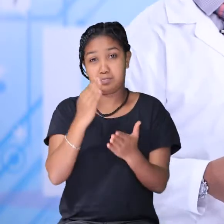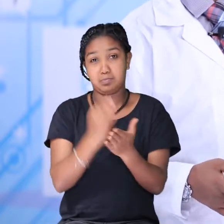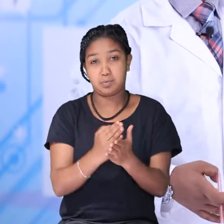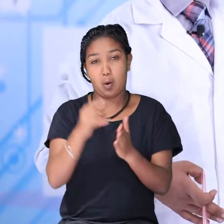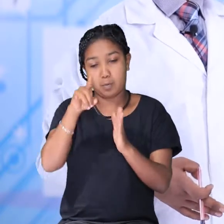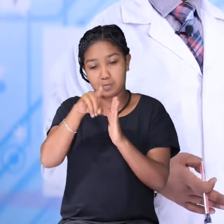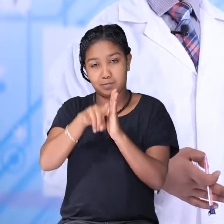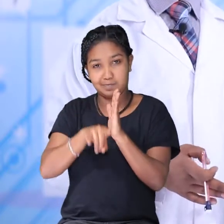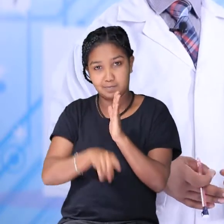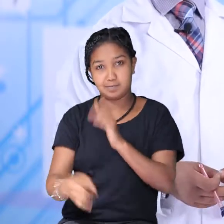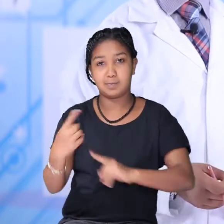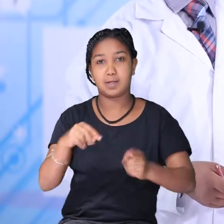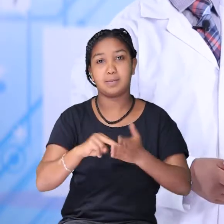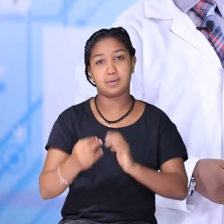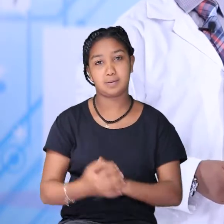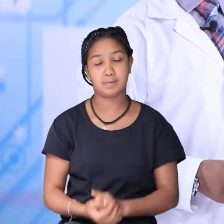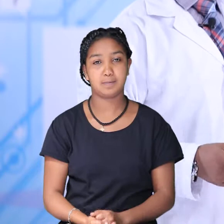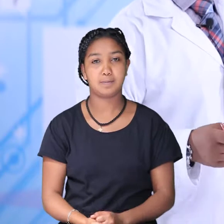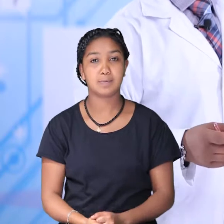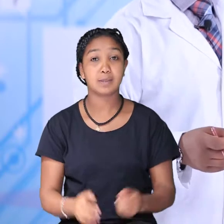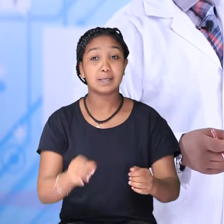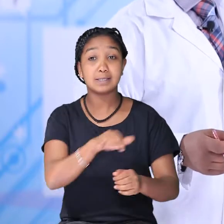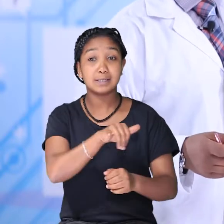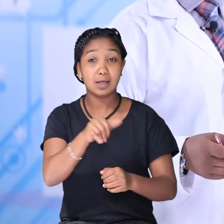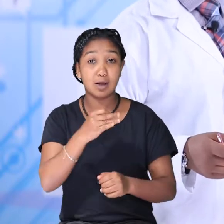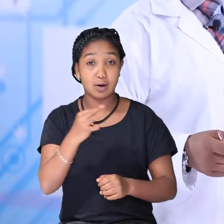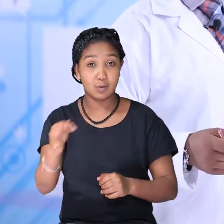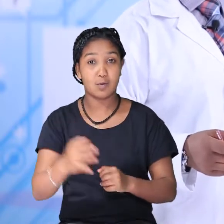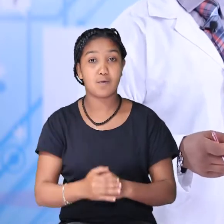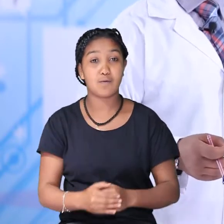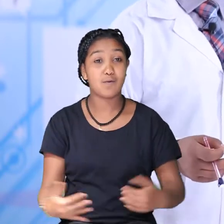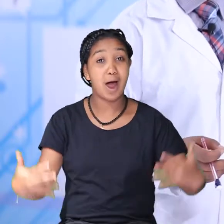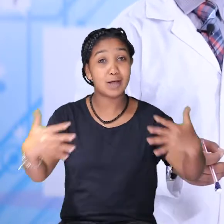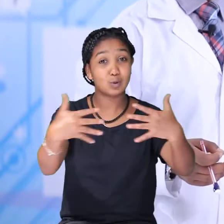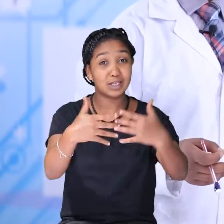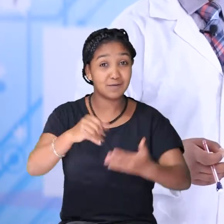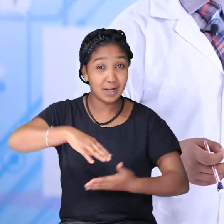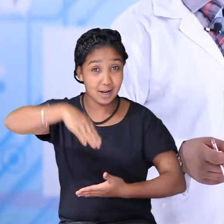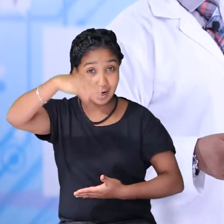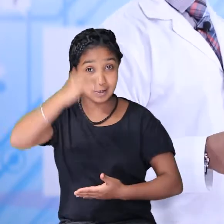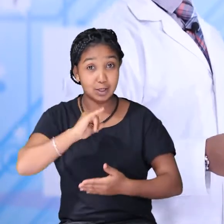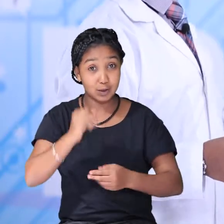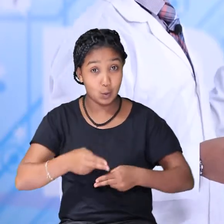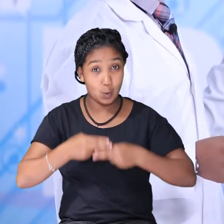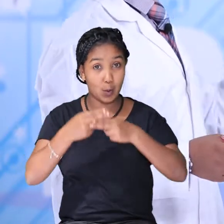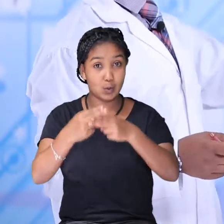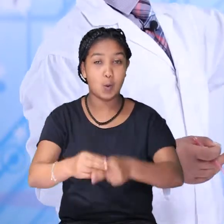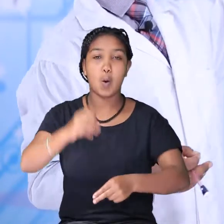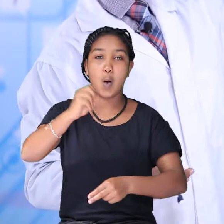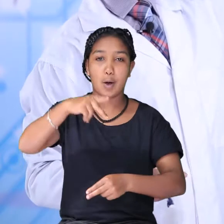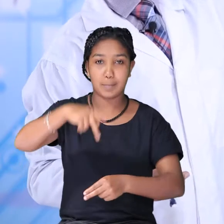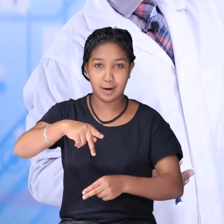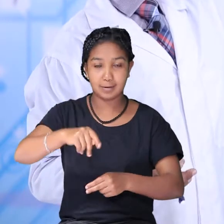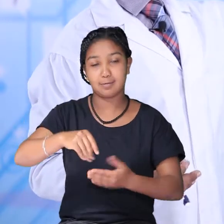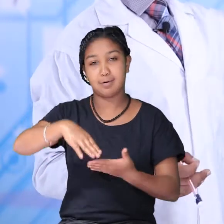the likelihood of a repetition. Such kind of associative learning is called